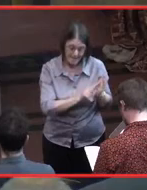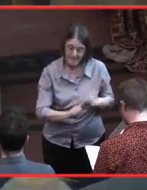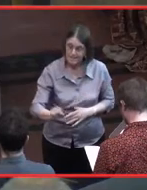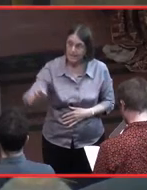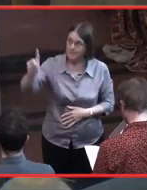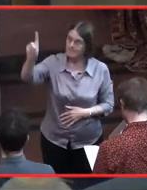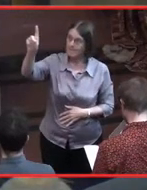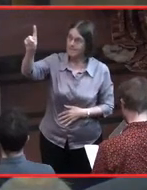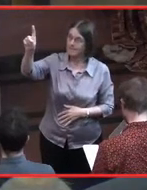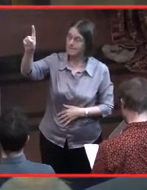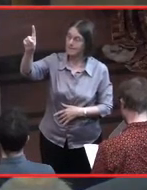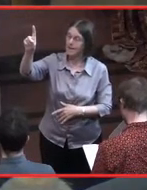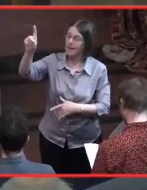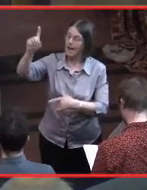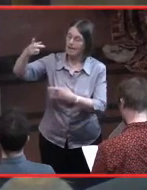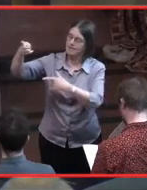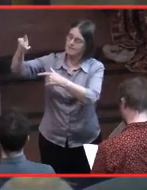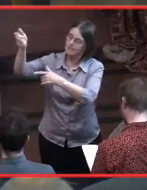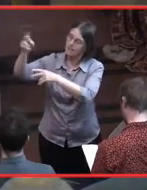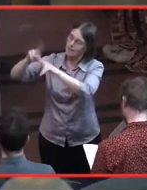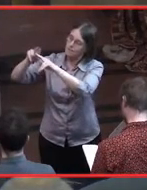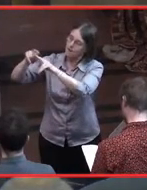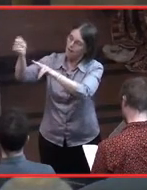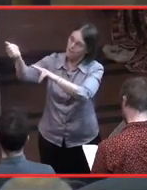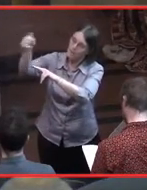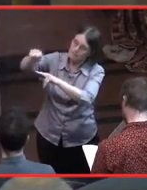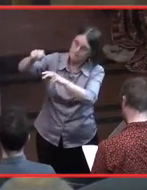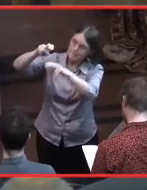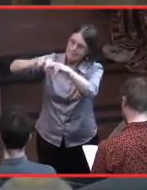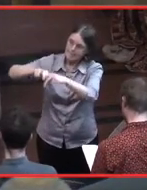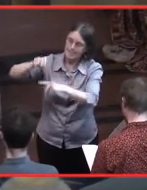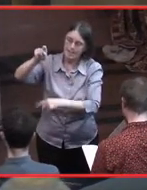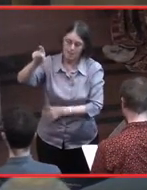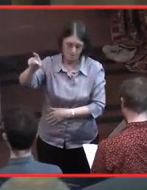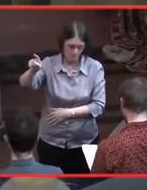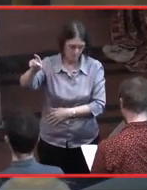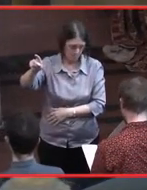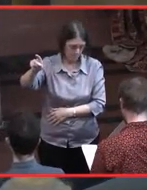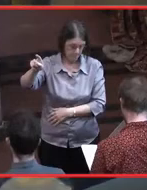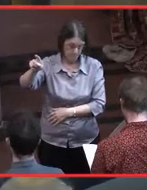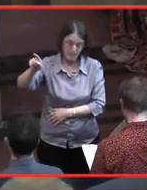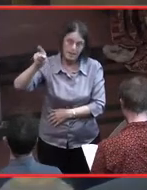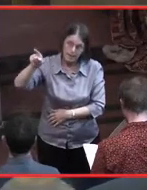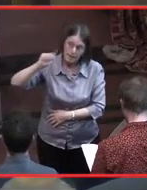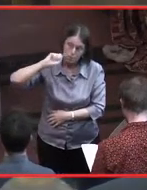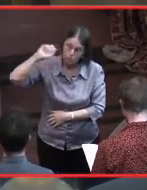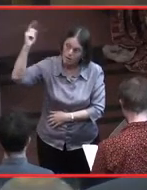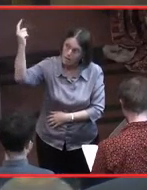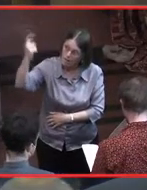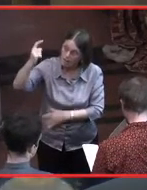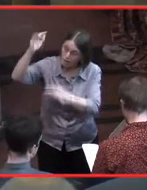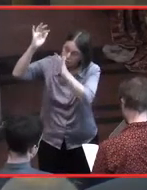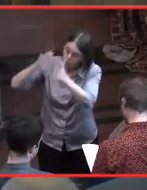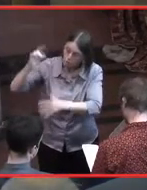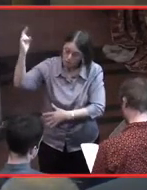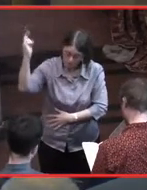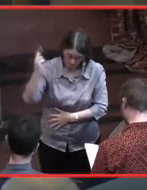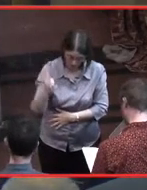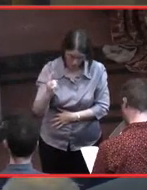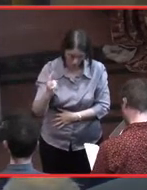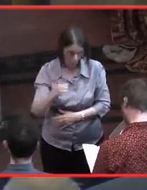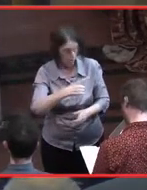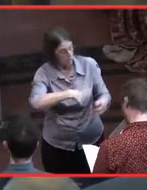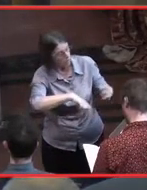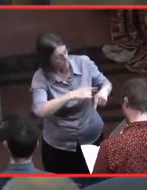heaven and is seated at the right hand of the Father. He will come again in glory to judge the living and the